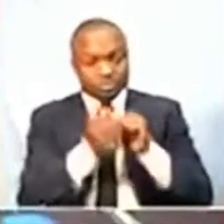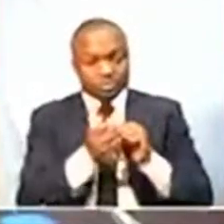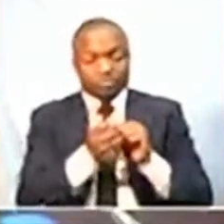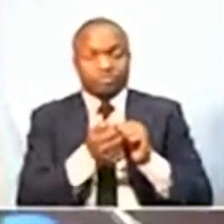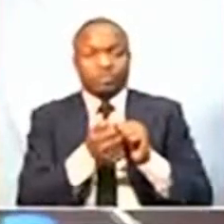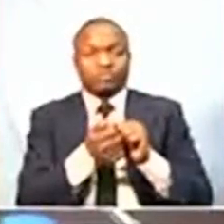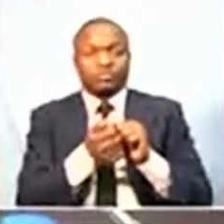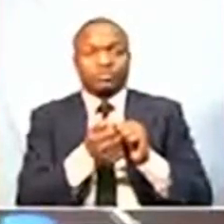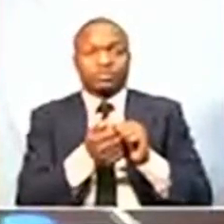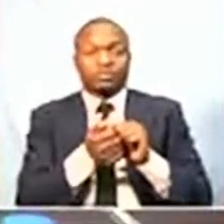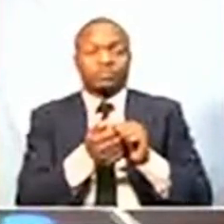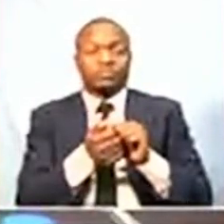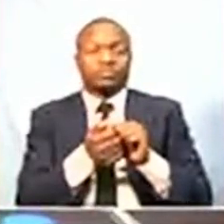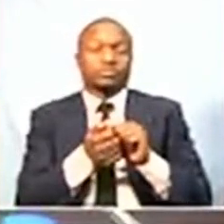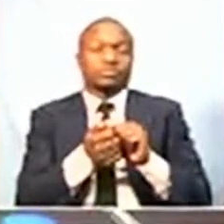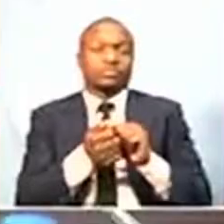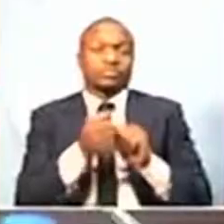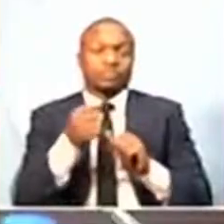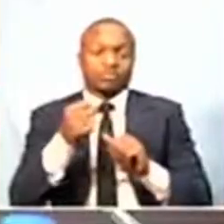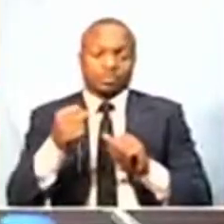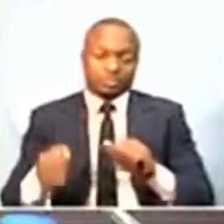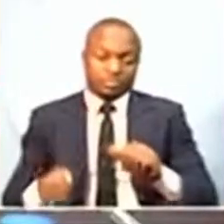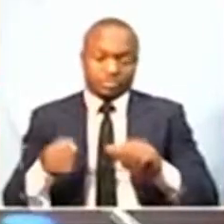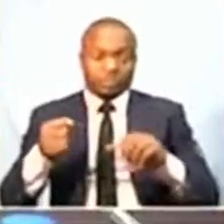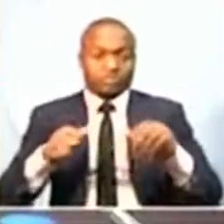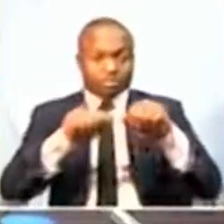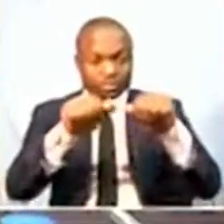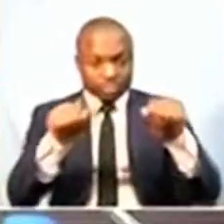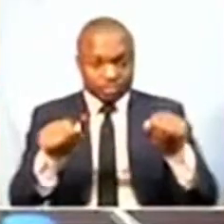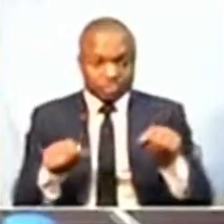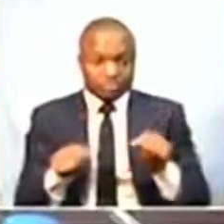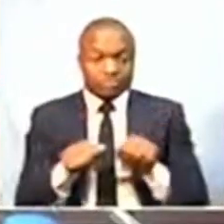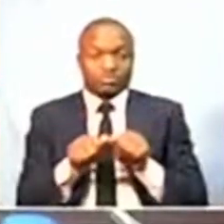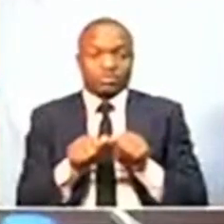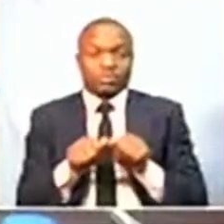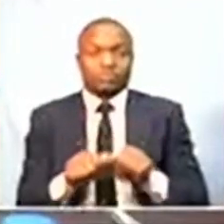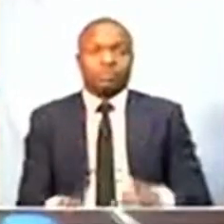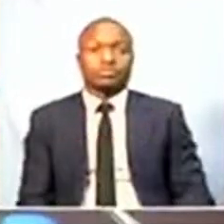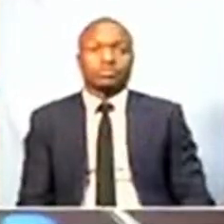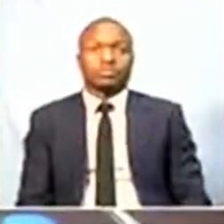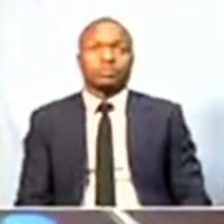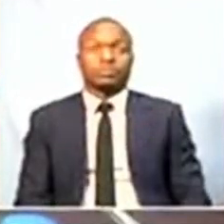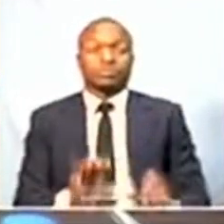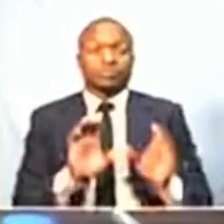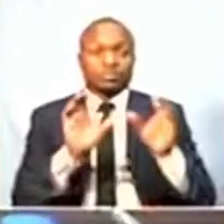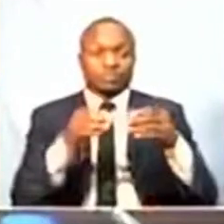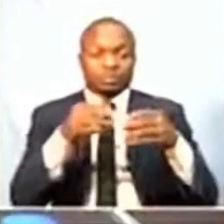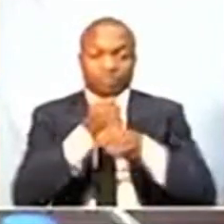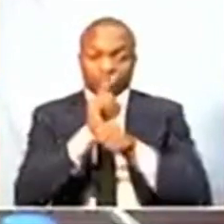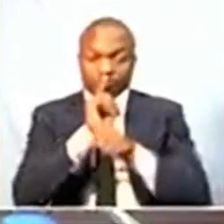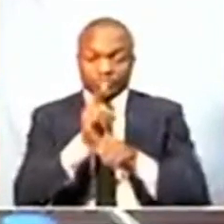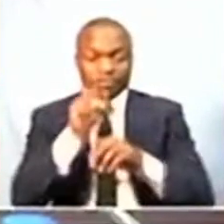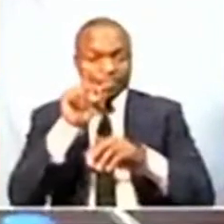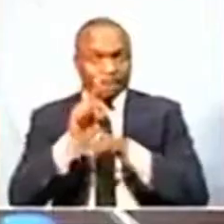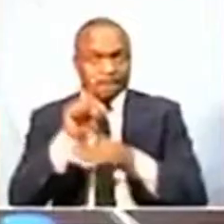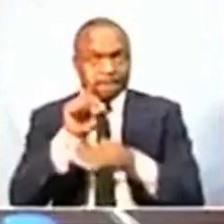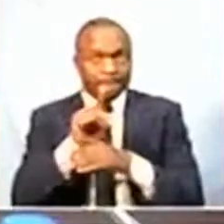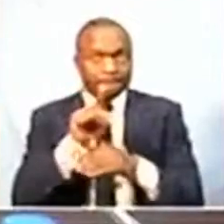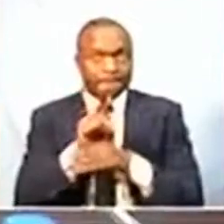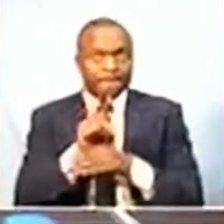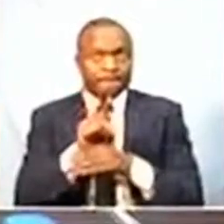chiefdom, and the documentation is available for verification. Remedial measure, Chair, Council will ensure that the projects are